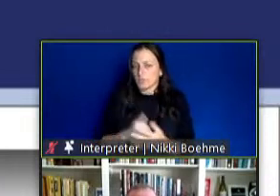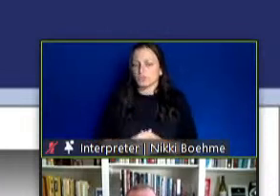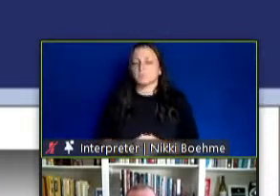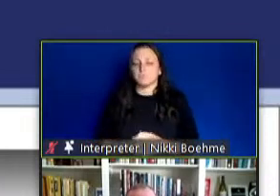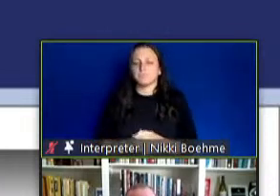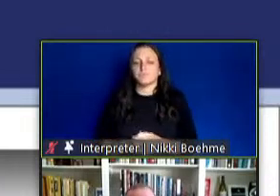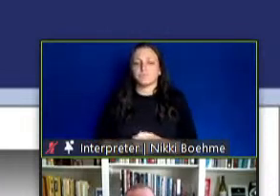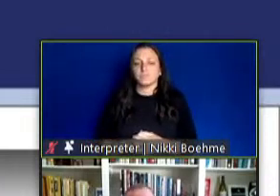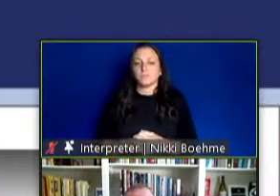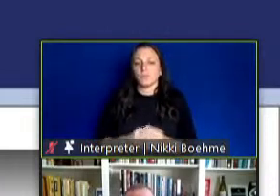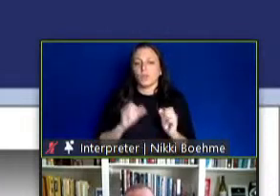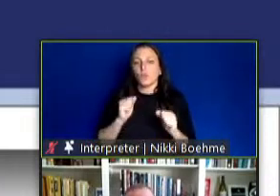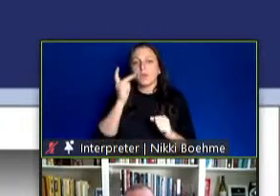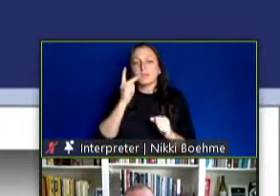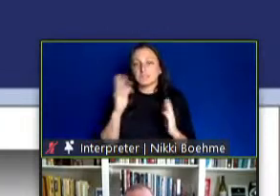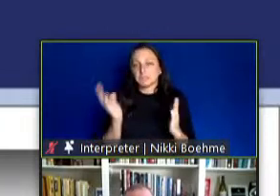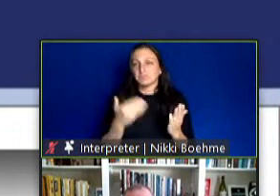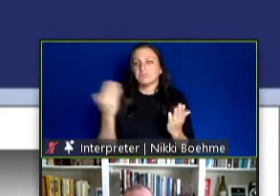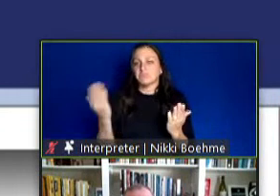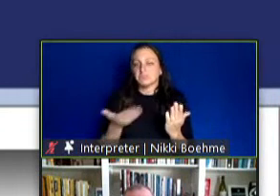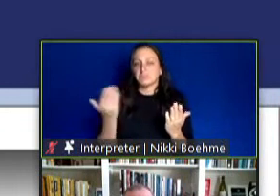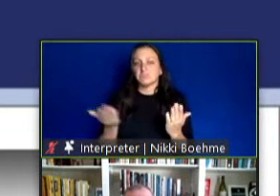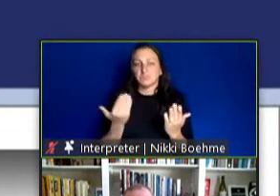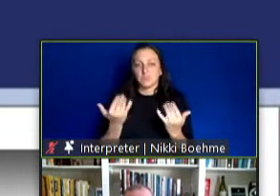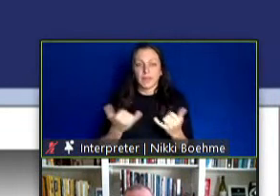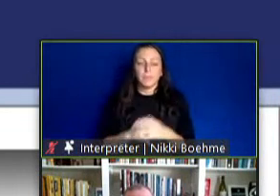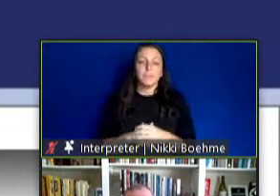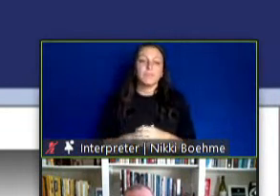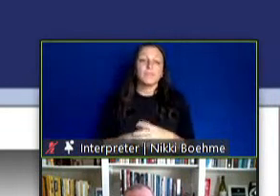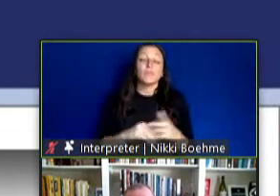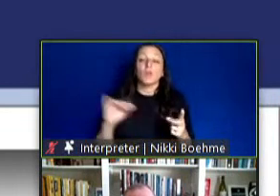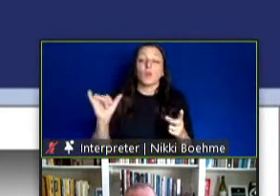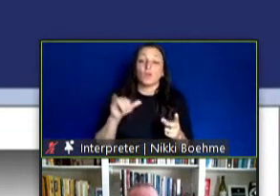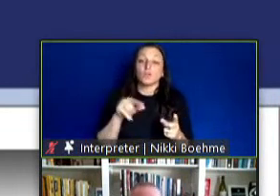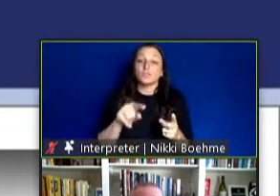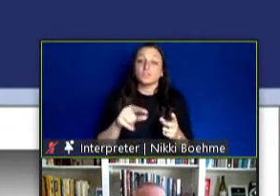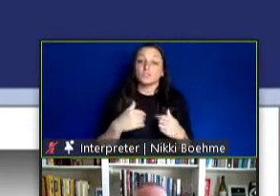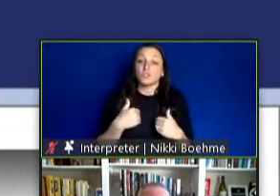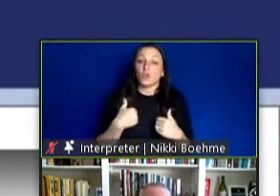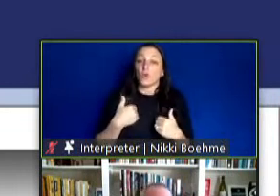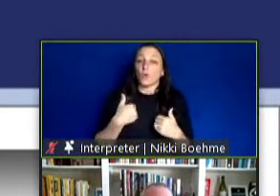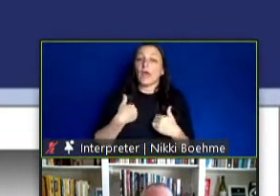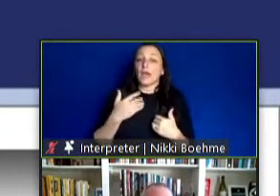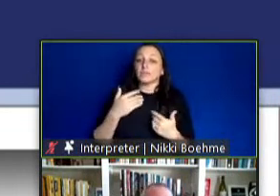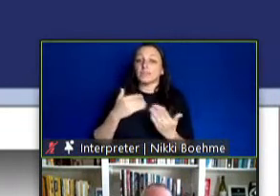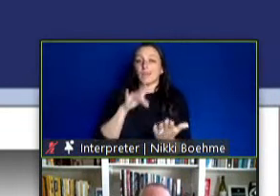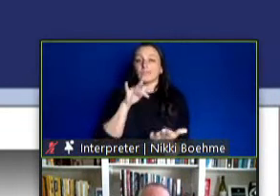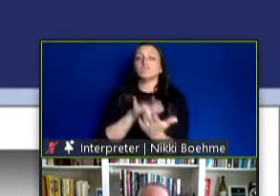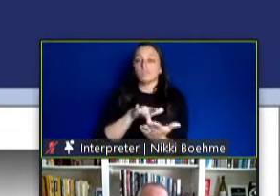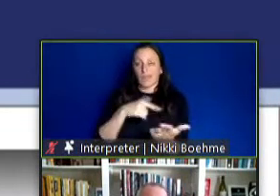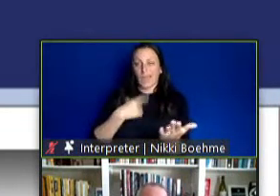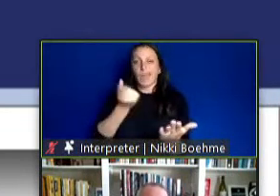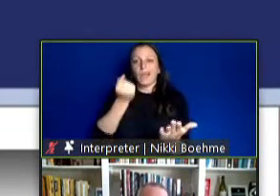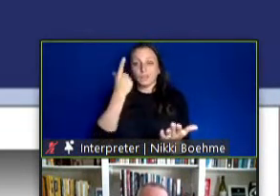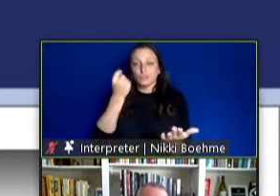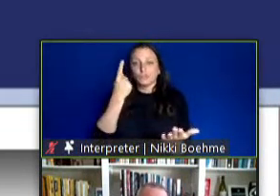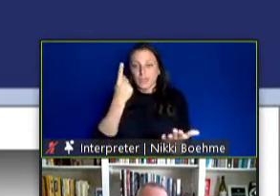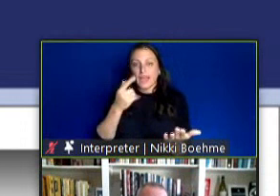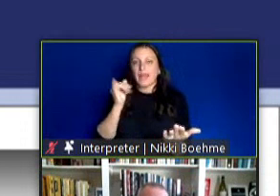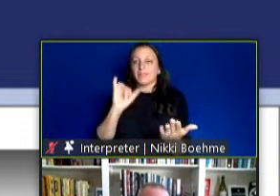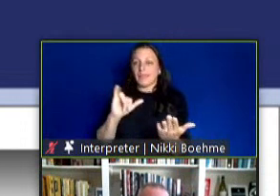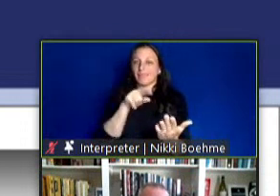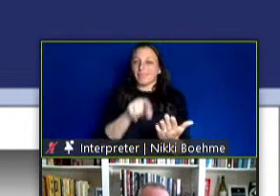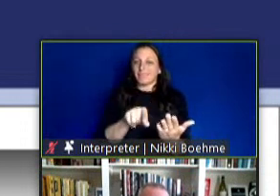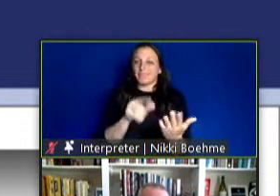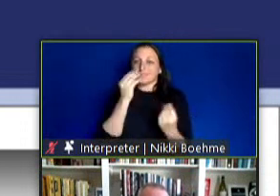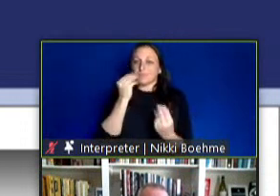We see that they're proceeding through here now. There's also a acknowledgement that they know that this is a legally binding